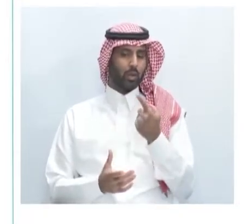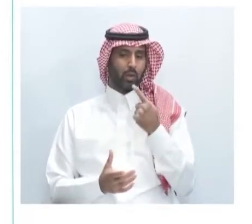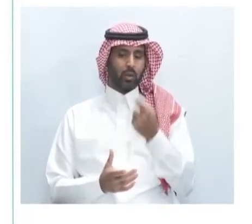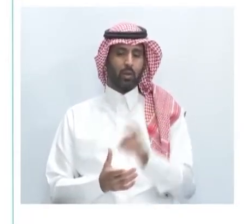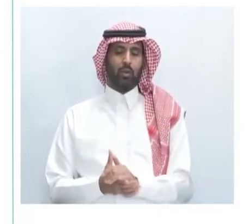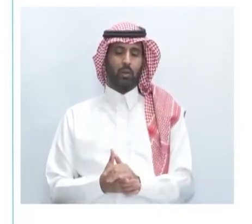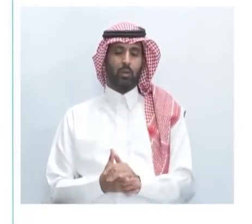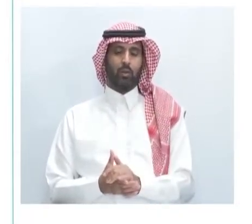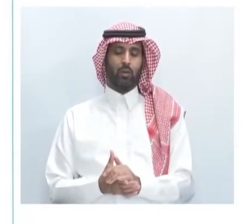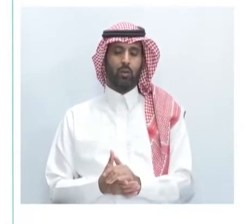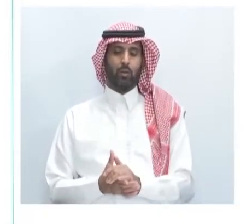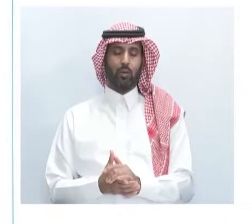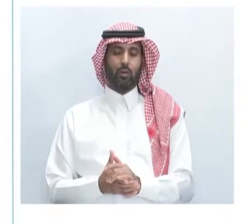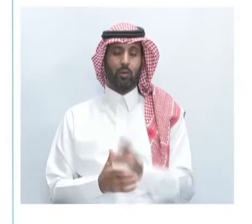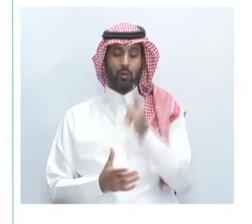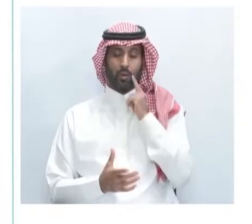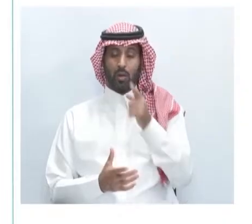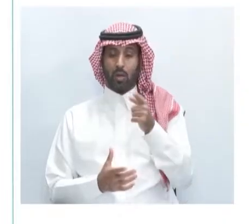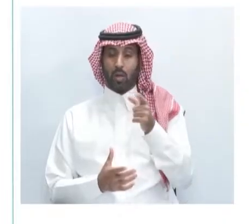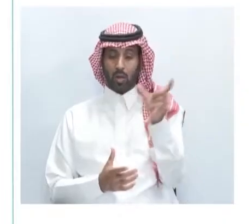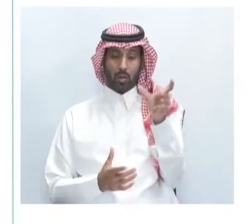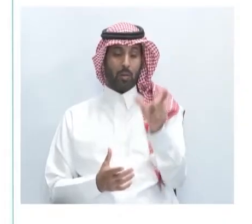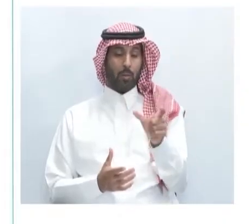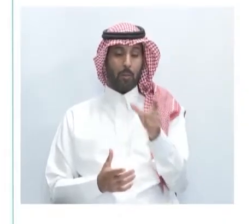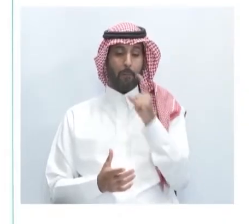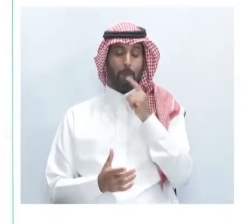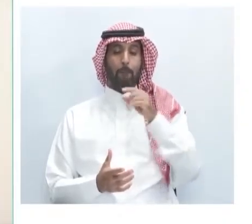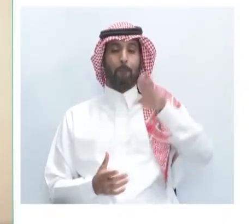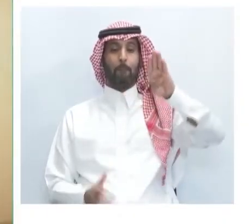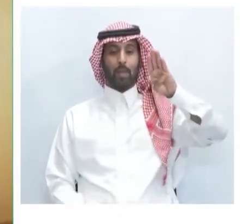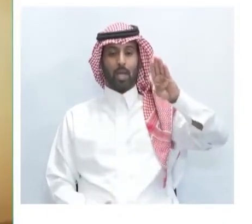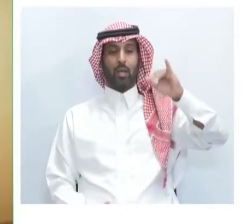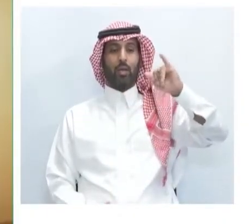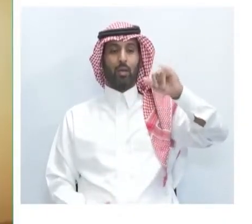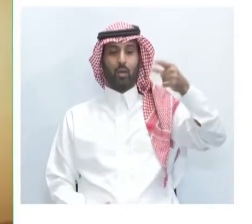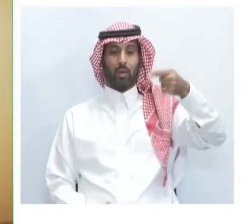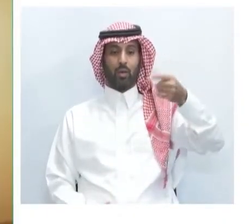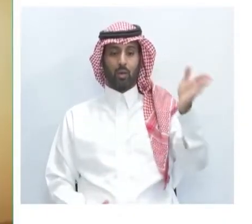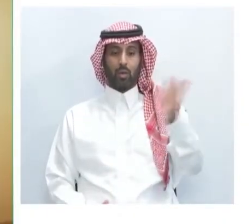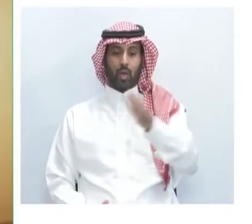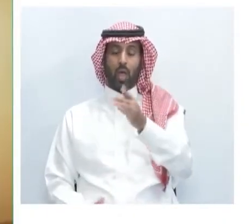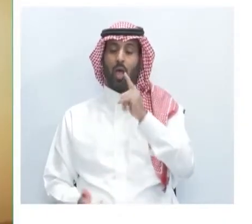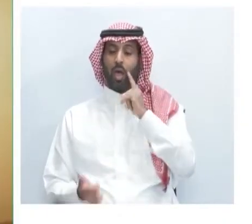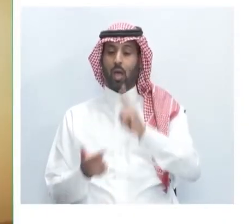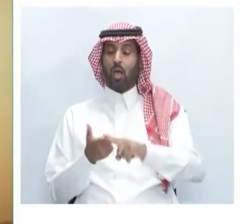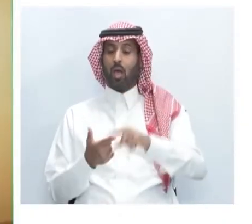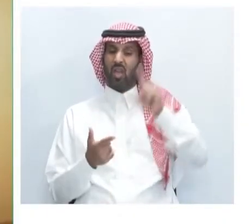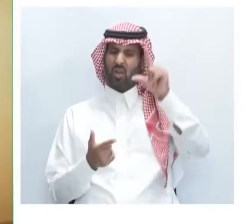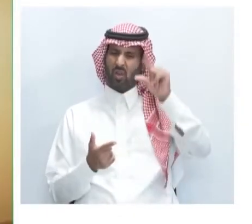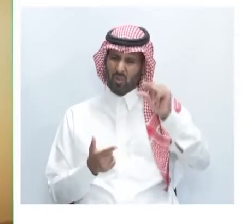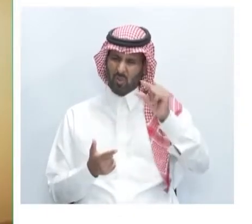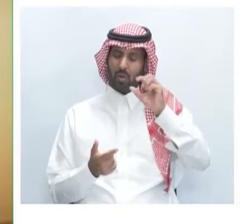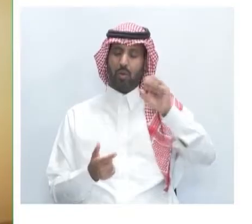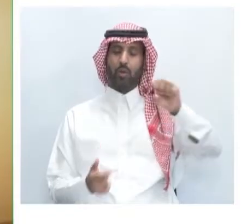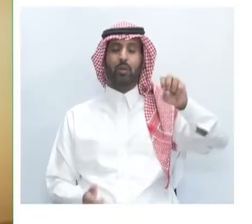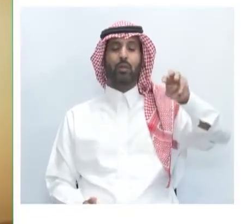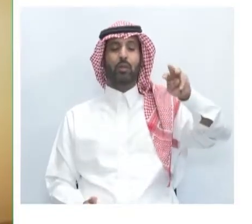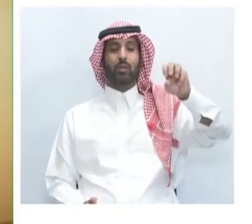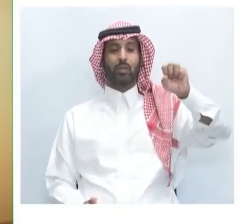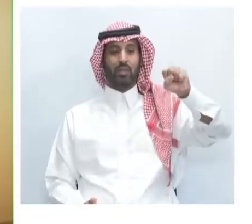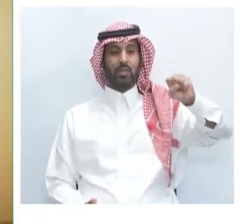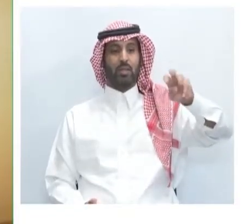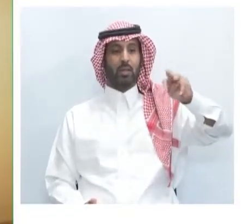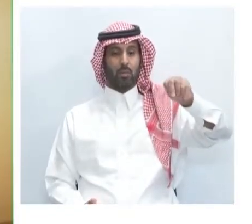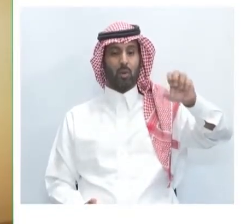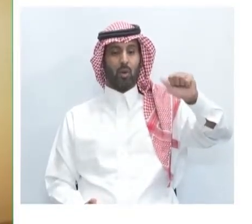about this? We have what? Big and we have small. Okay. Now, can you tell me what is the big